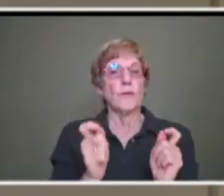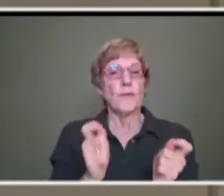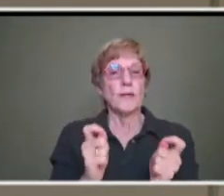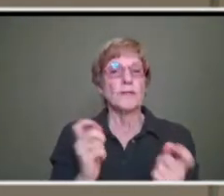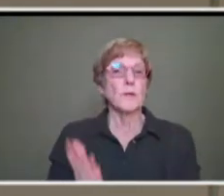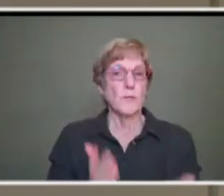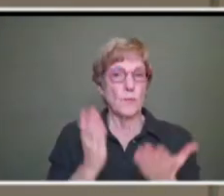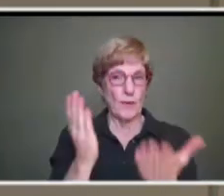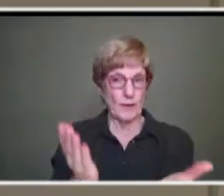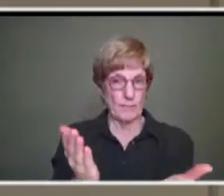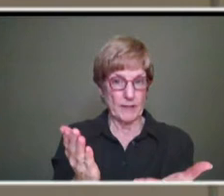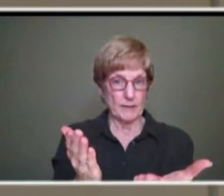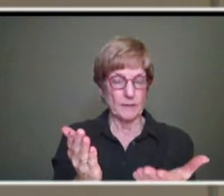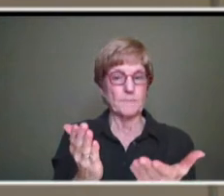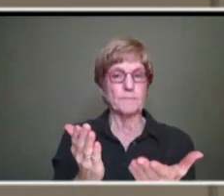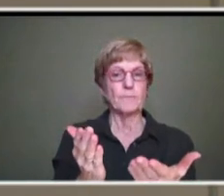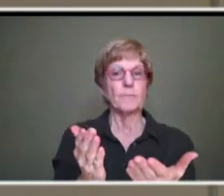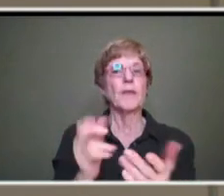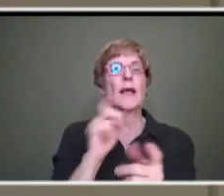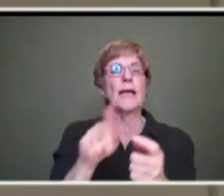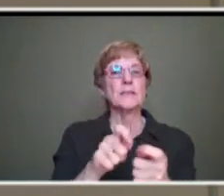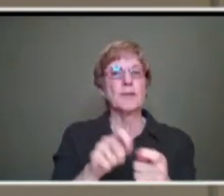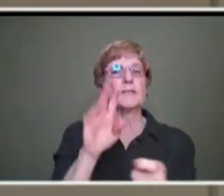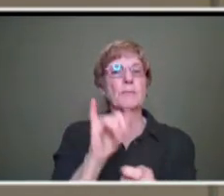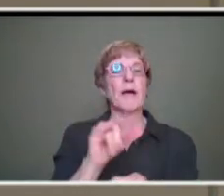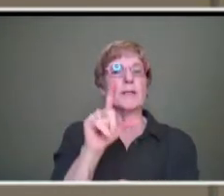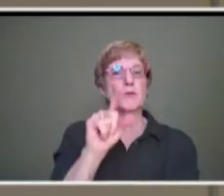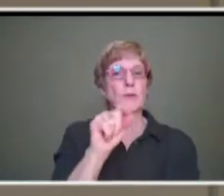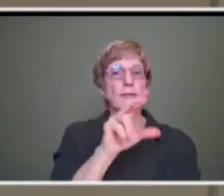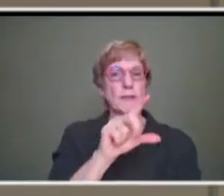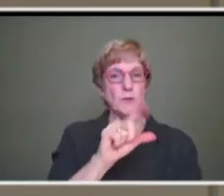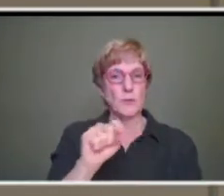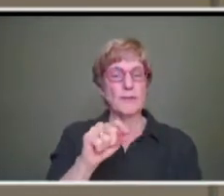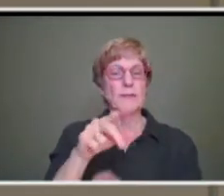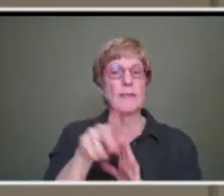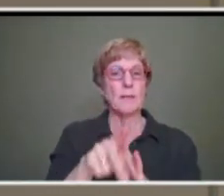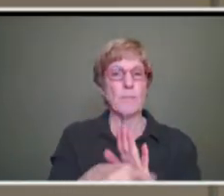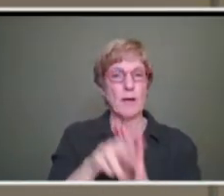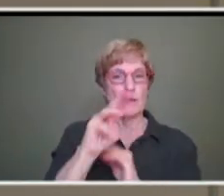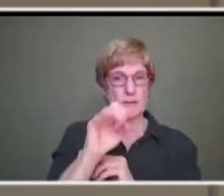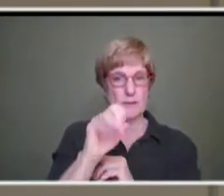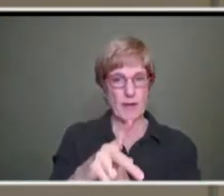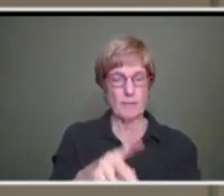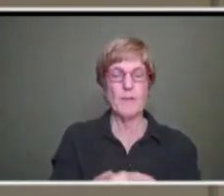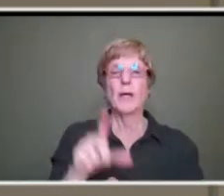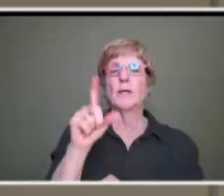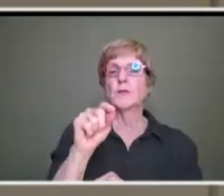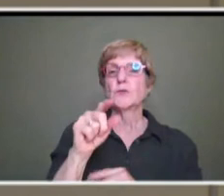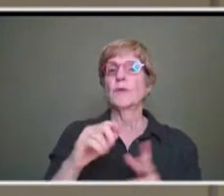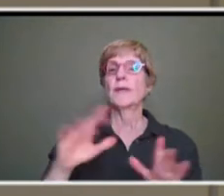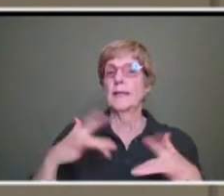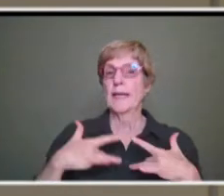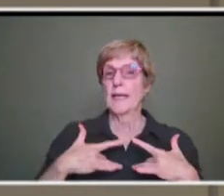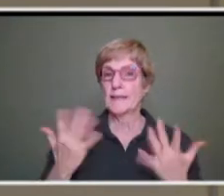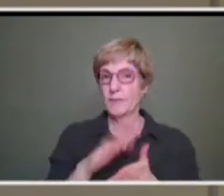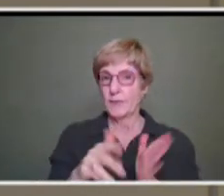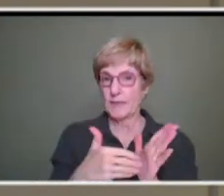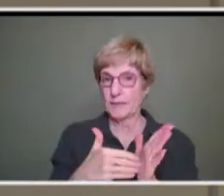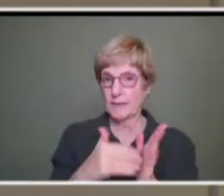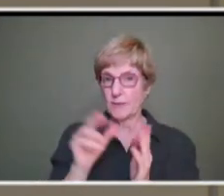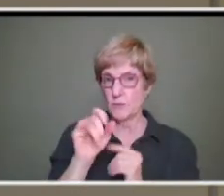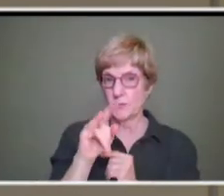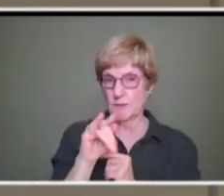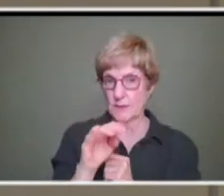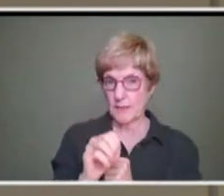place type as specified by the 2040 policy map from Community Activity Center Place type to